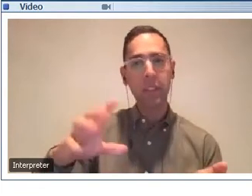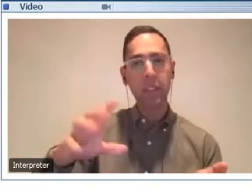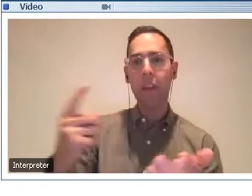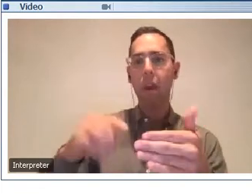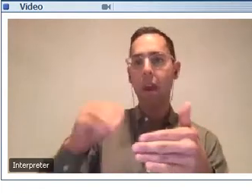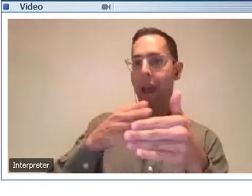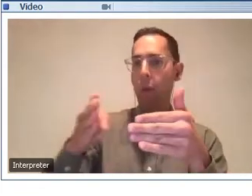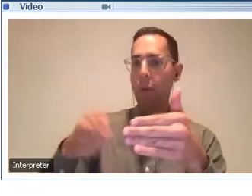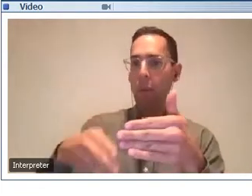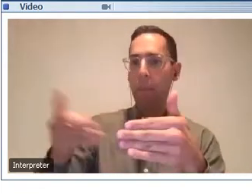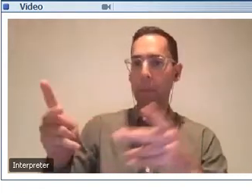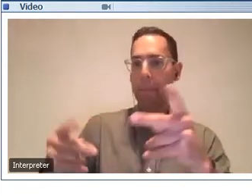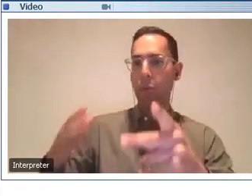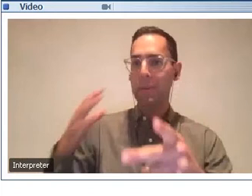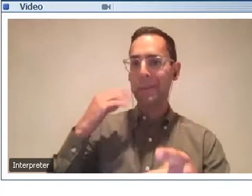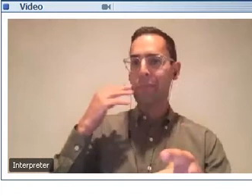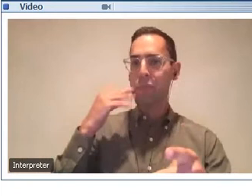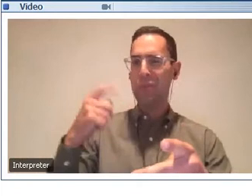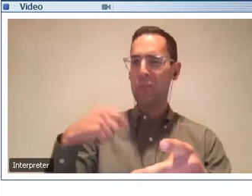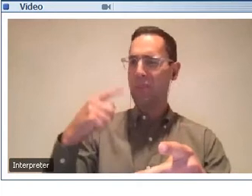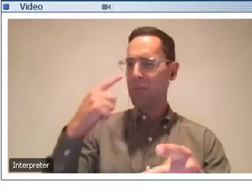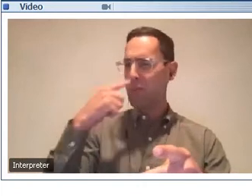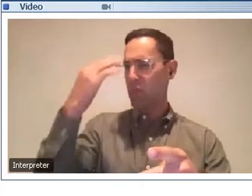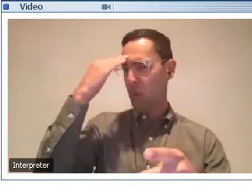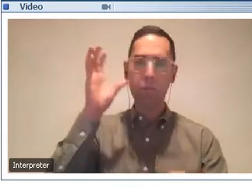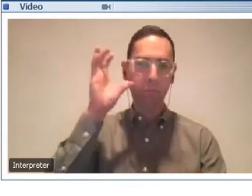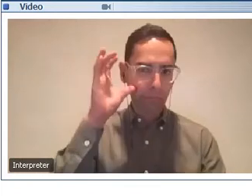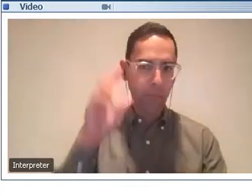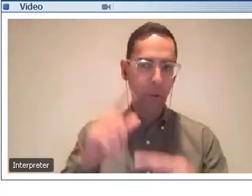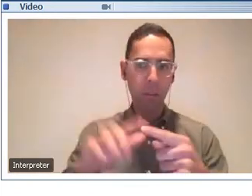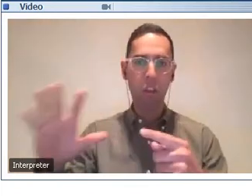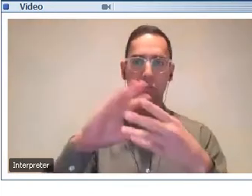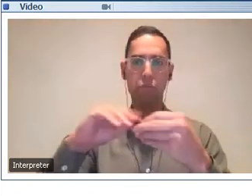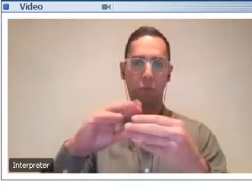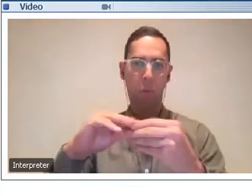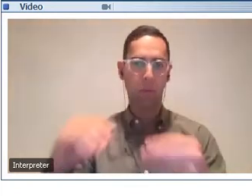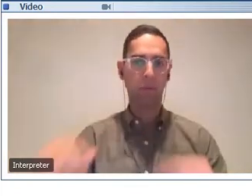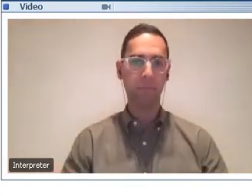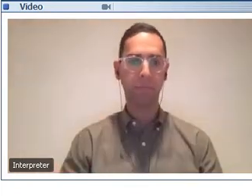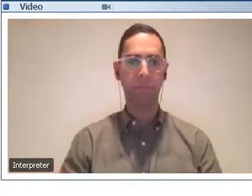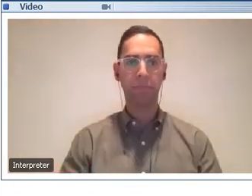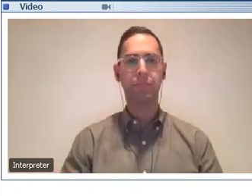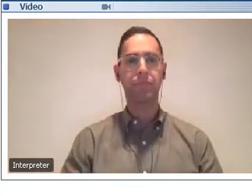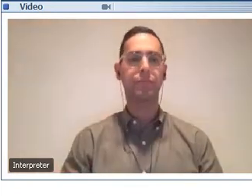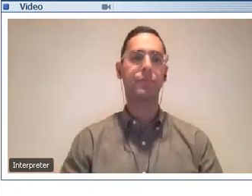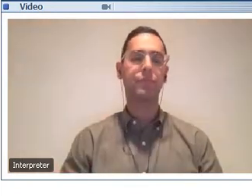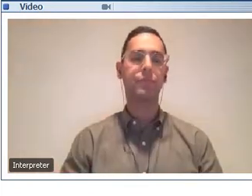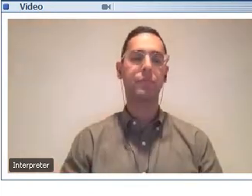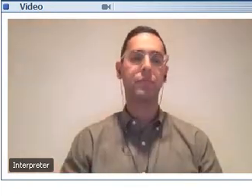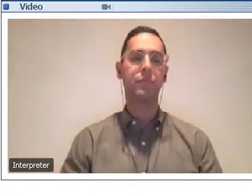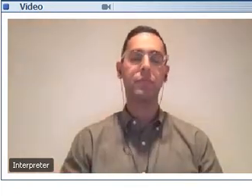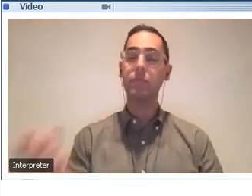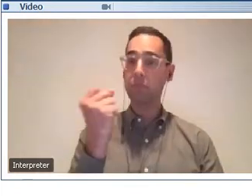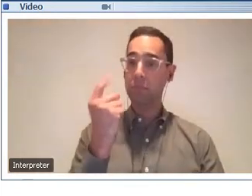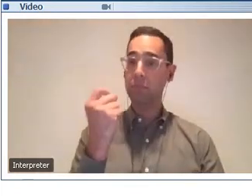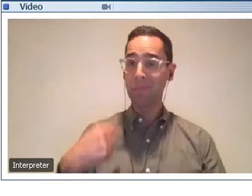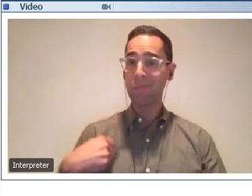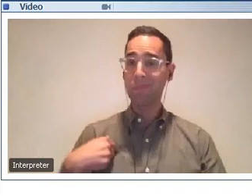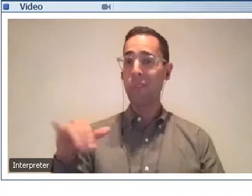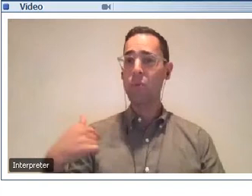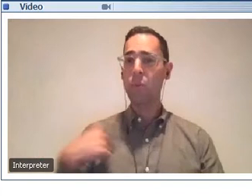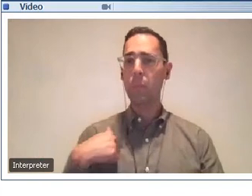experience. So this is an every person issue. I also think that we have a responsibility to